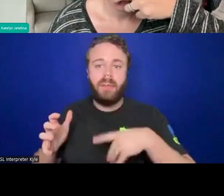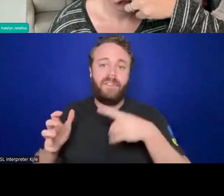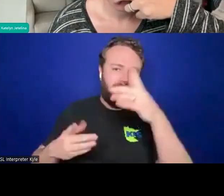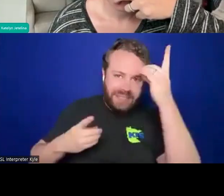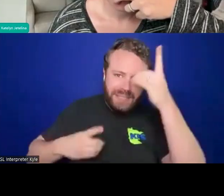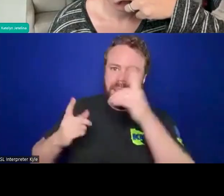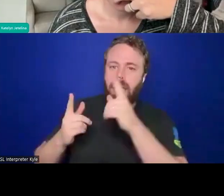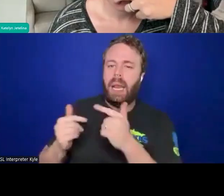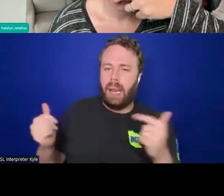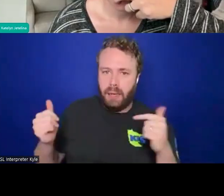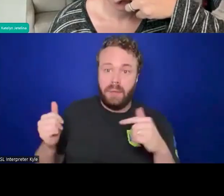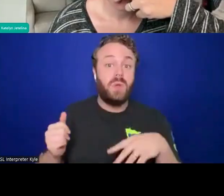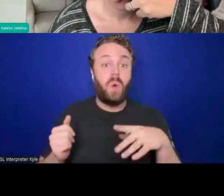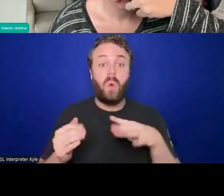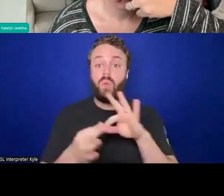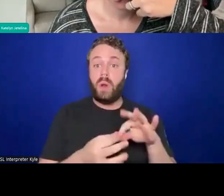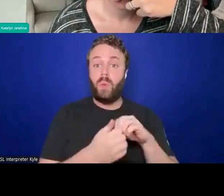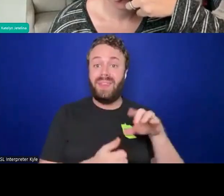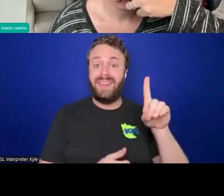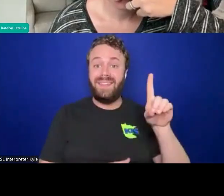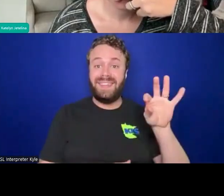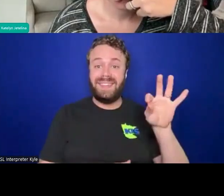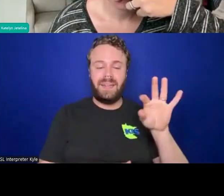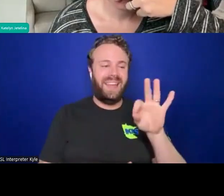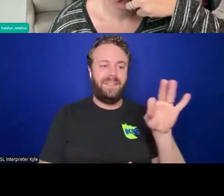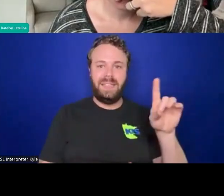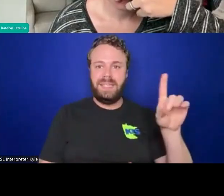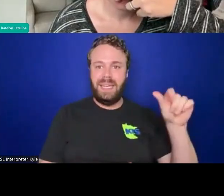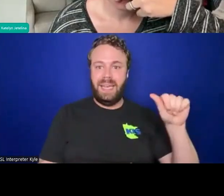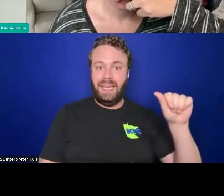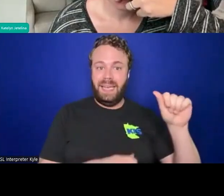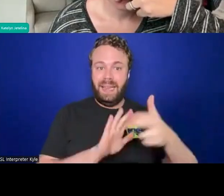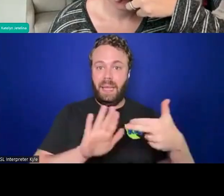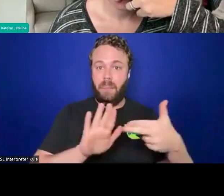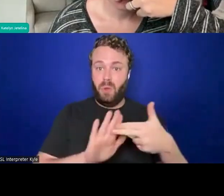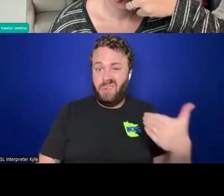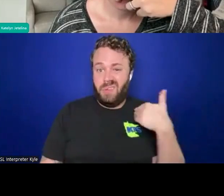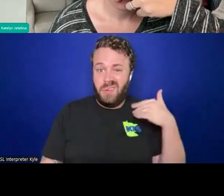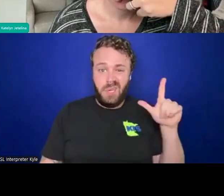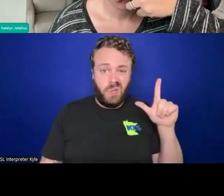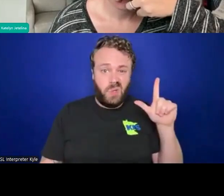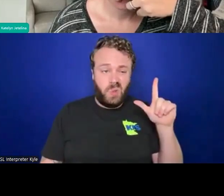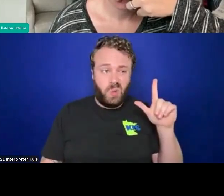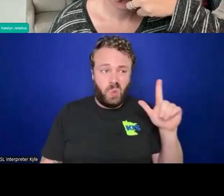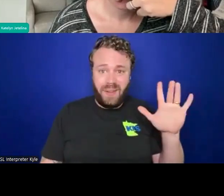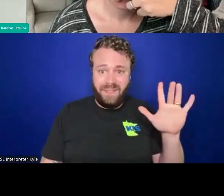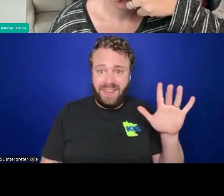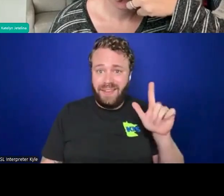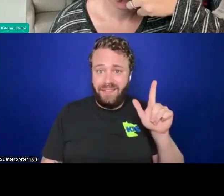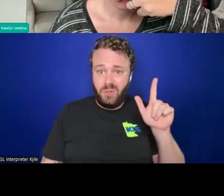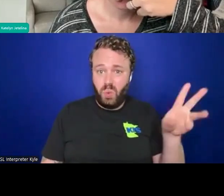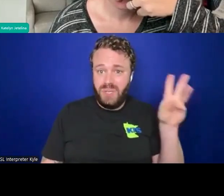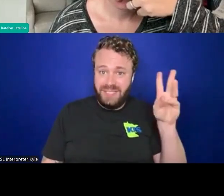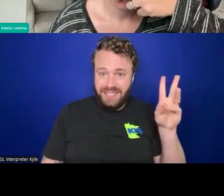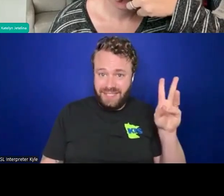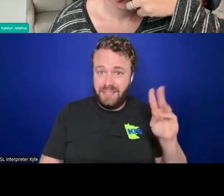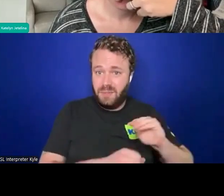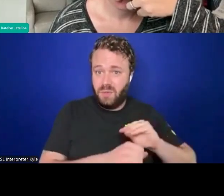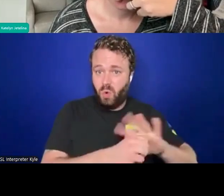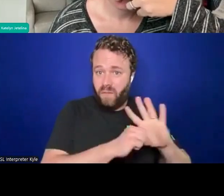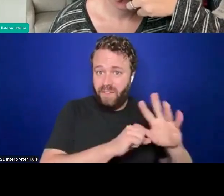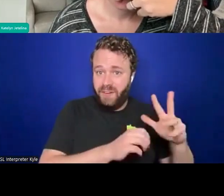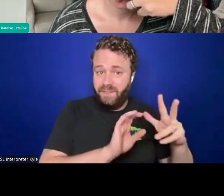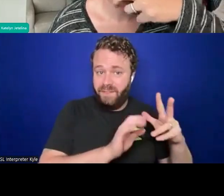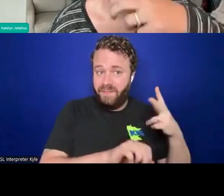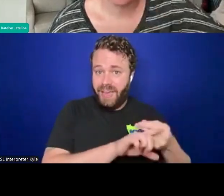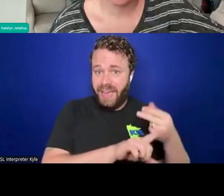label last week was that the 25-26 COVID-19 vaccines, which are